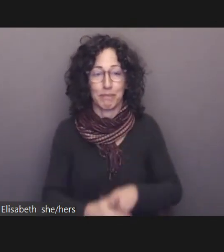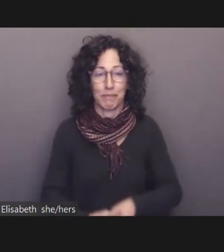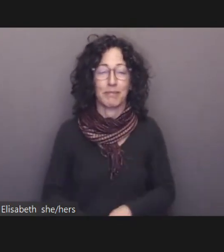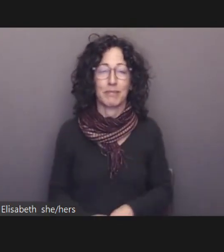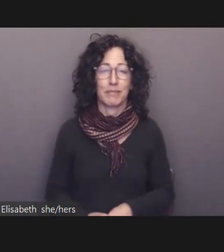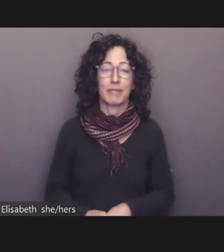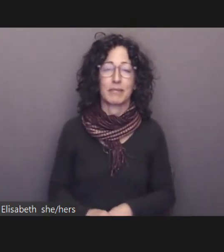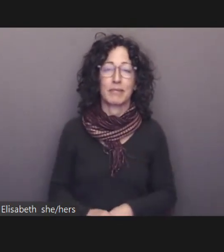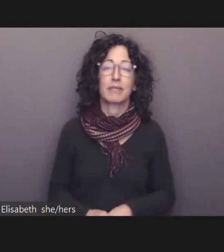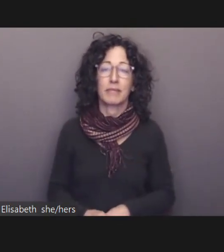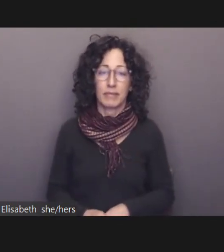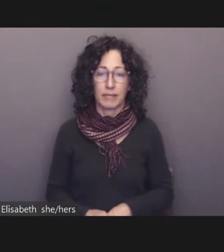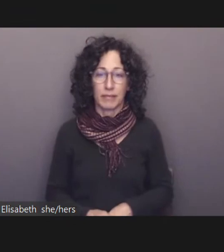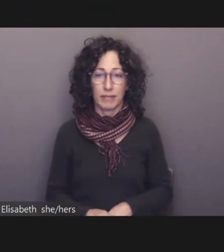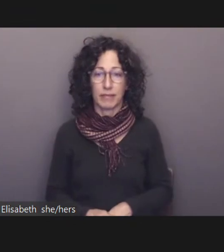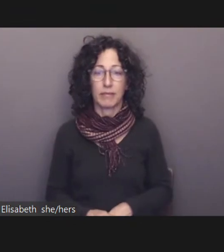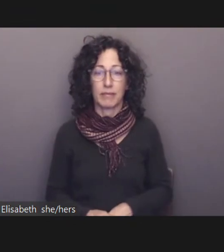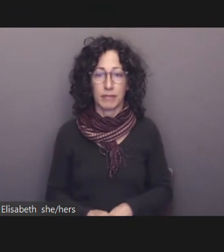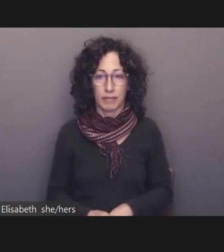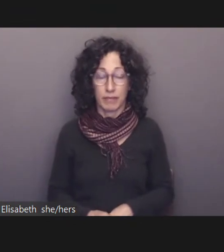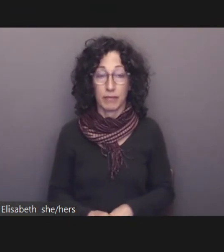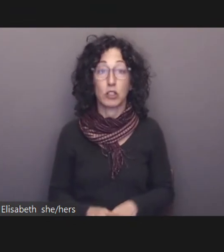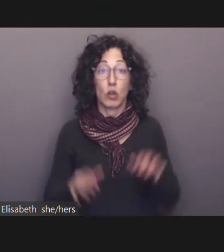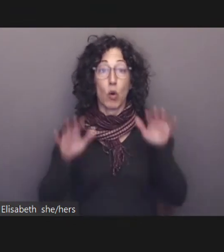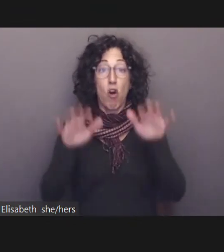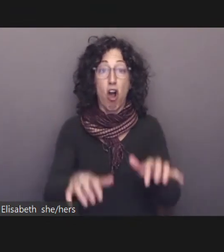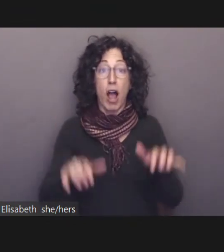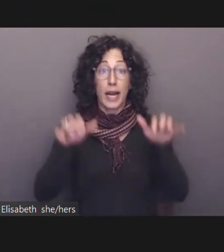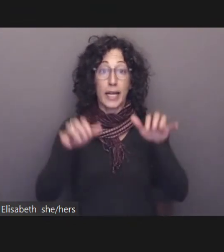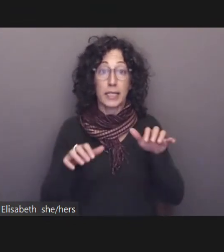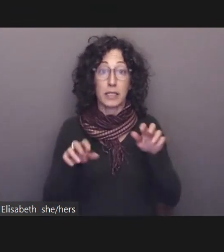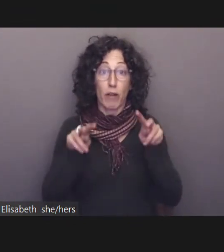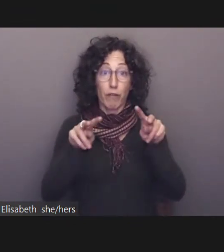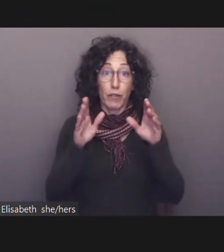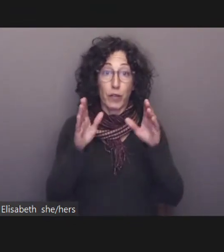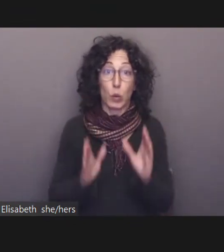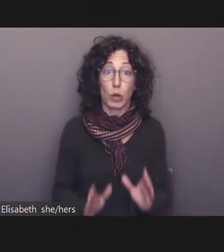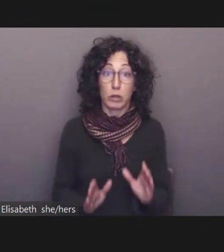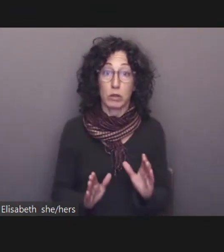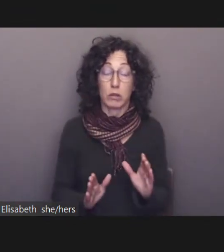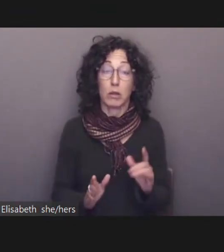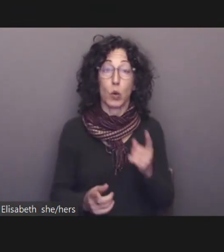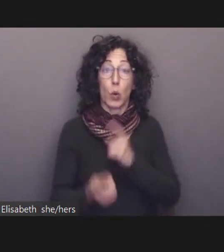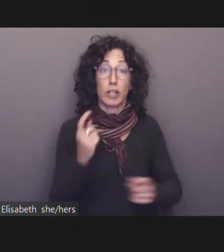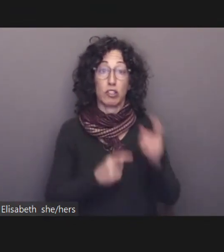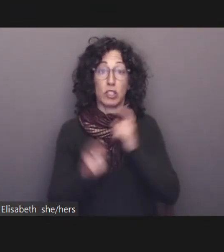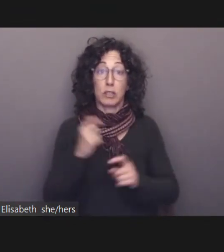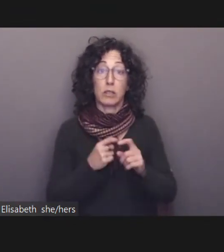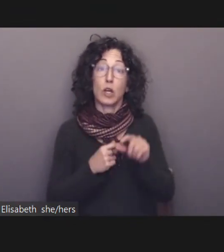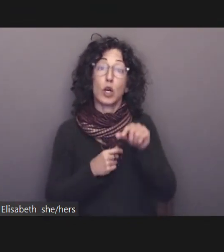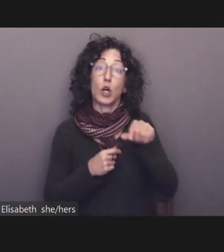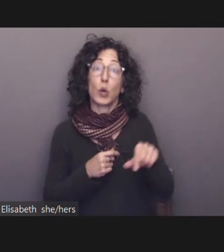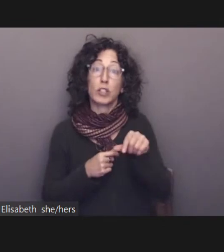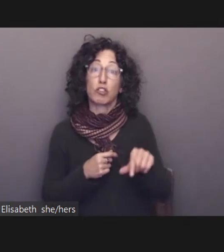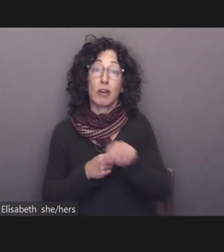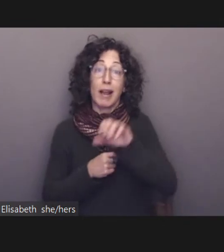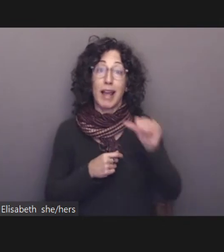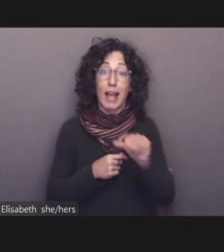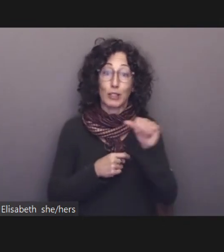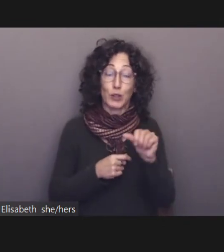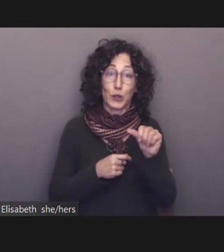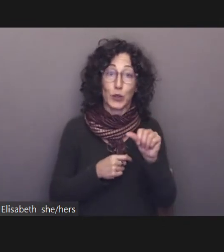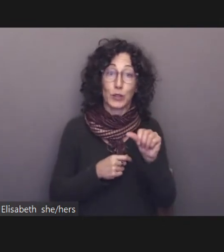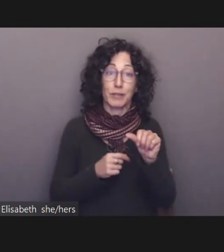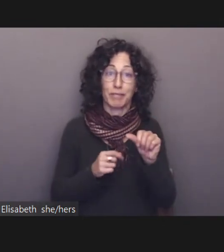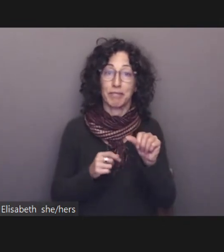We will be taking audience questions through the Q&A buttons, as well as through just